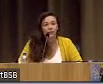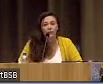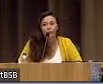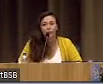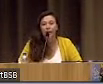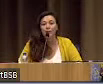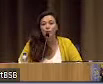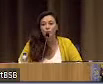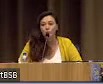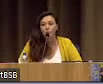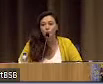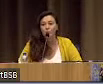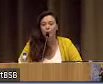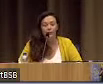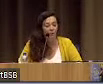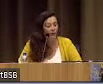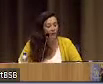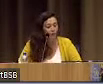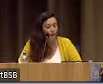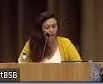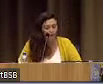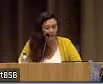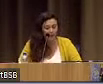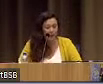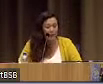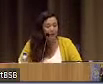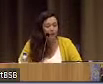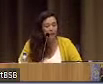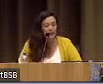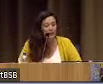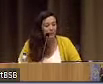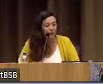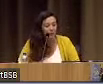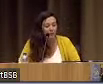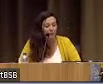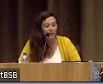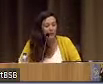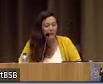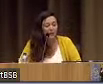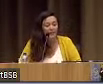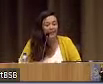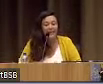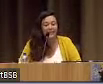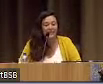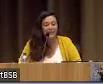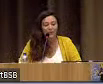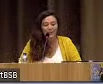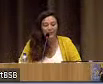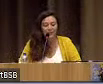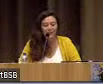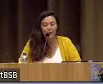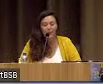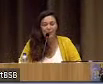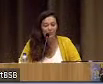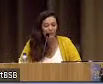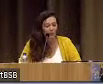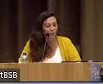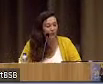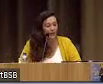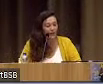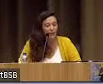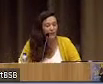manager of the app Conecta SUS, of the Conecta SUS program. So I'm going to bring here